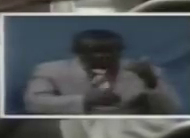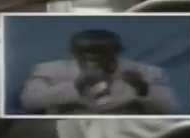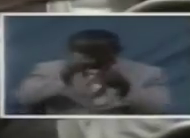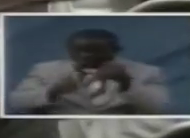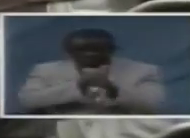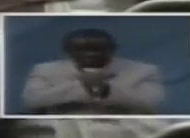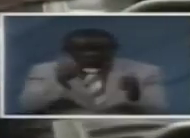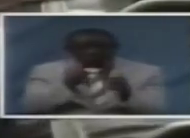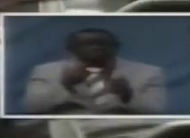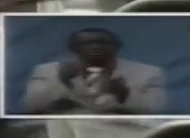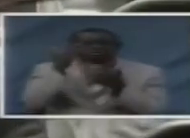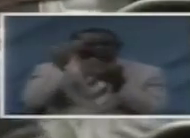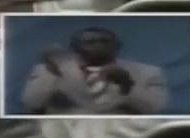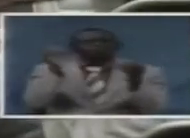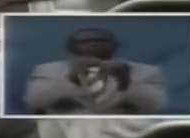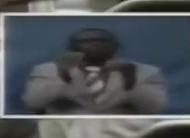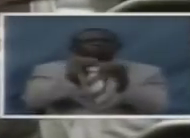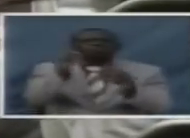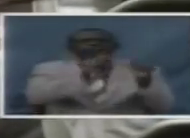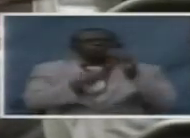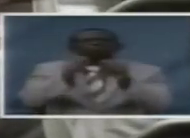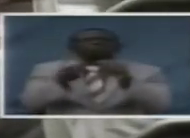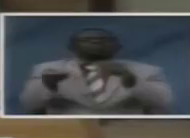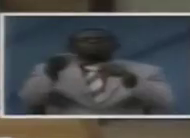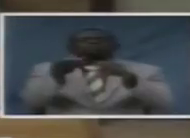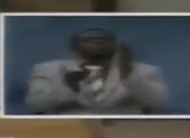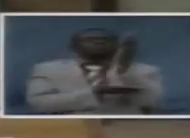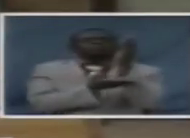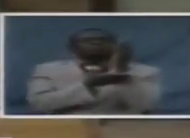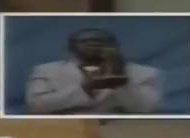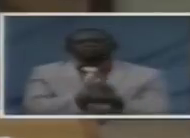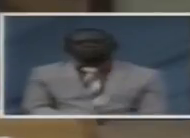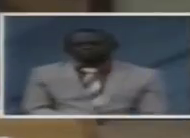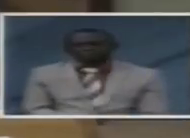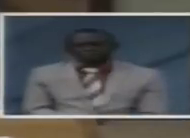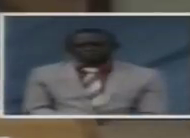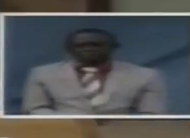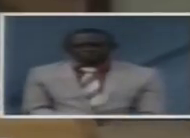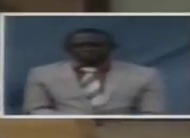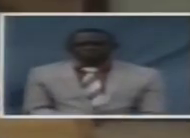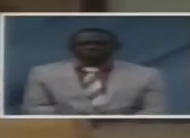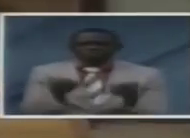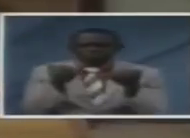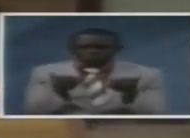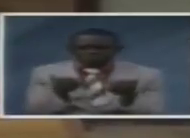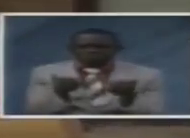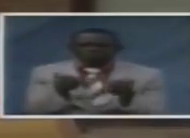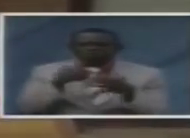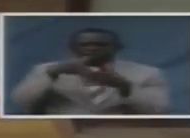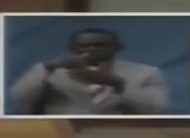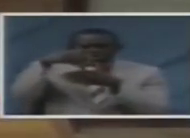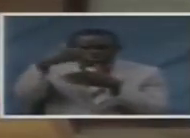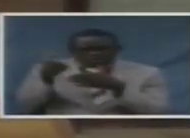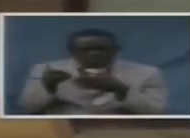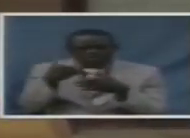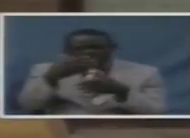Mr. Speaker, external factor performance. The performance of the external factor has